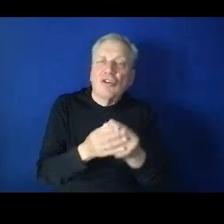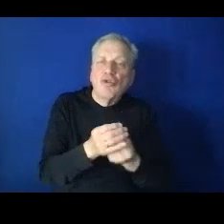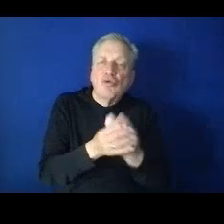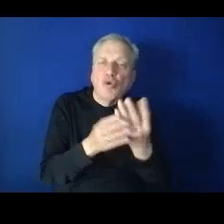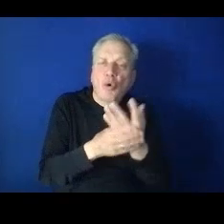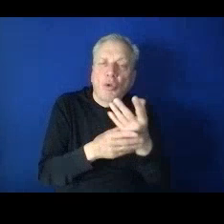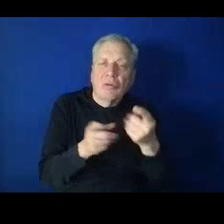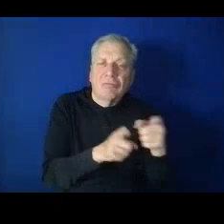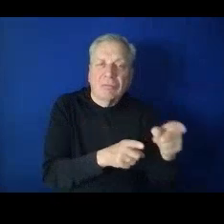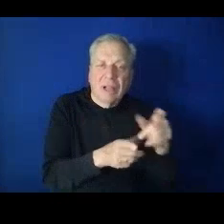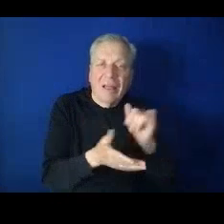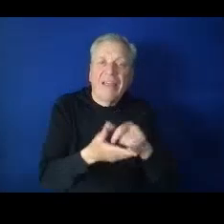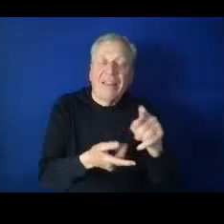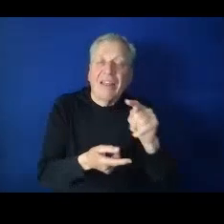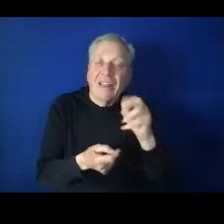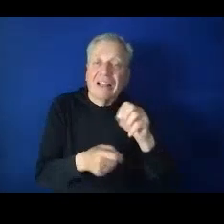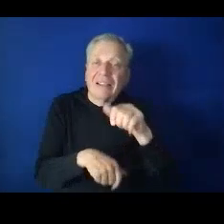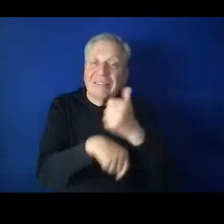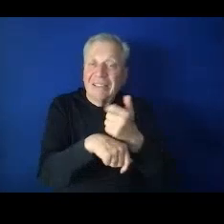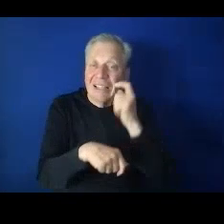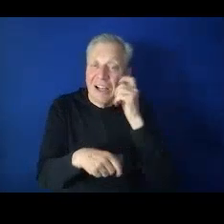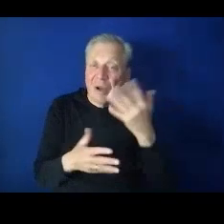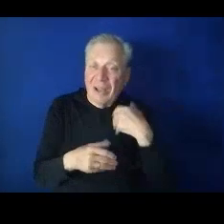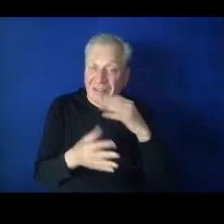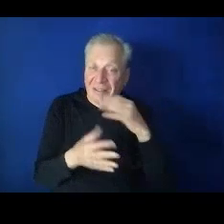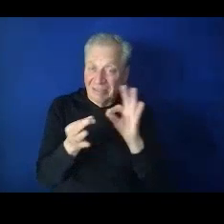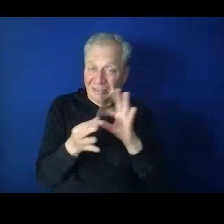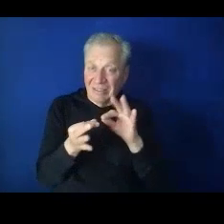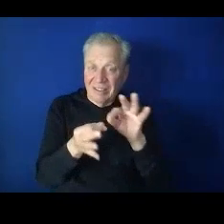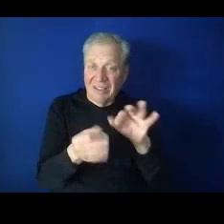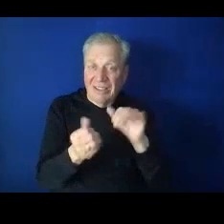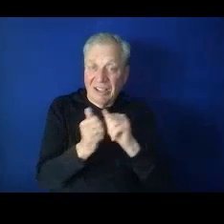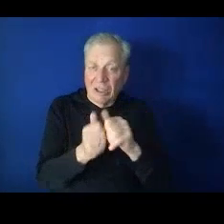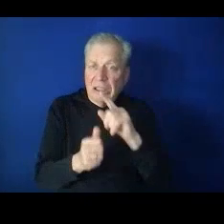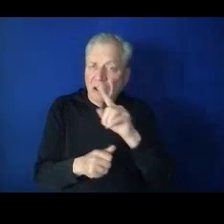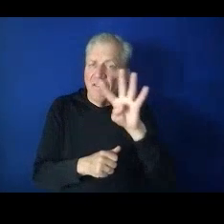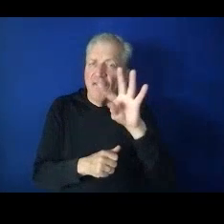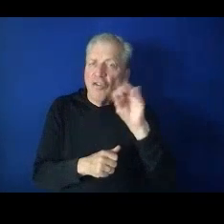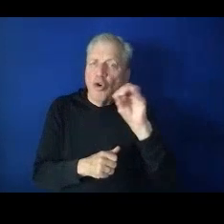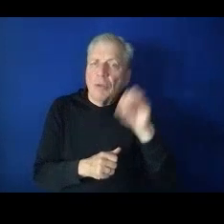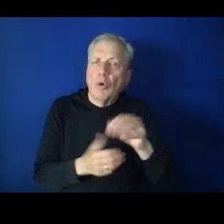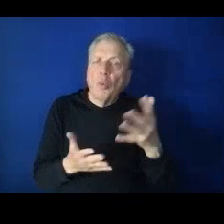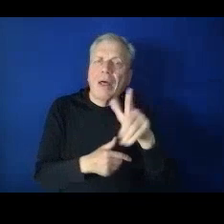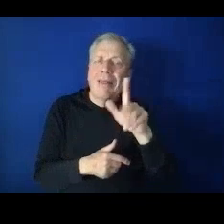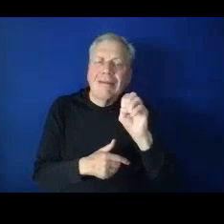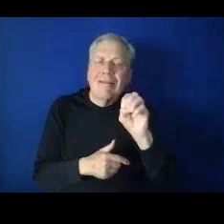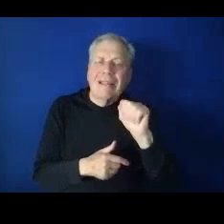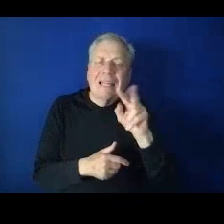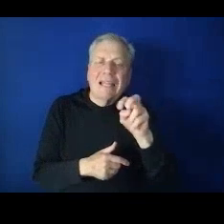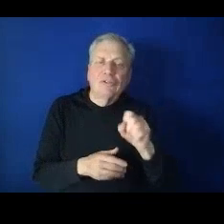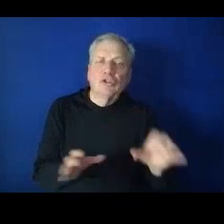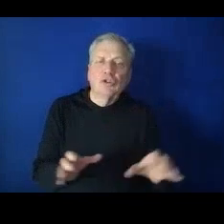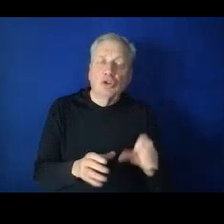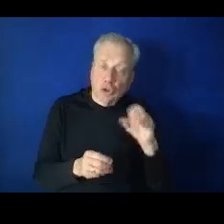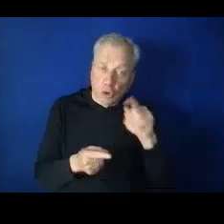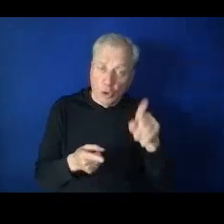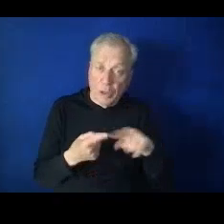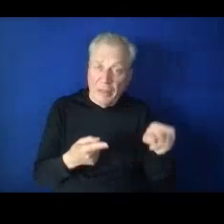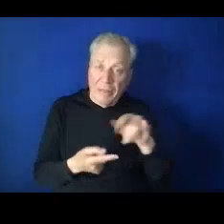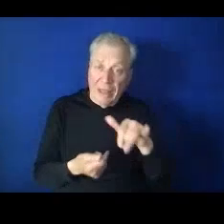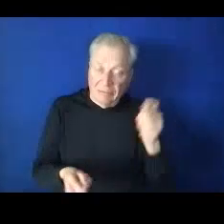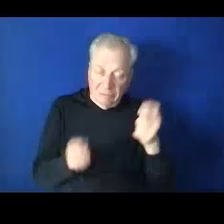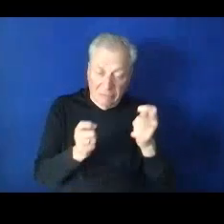And the photosynthesis I mentioned is up to 40% of what the leaves do. And when they photosynthesize,